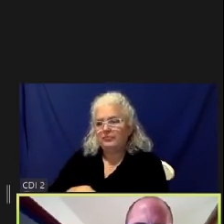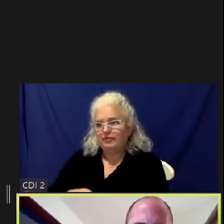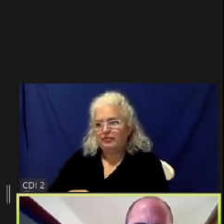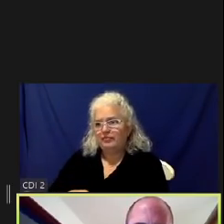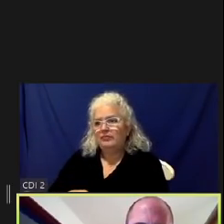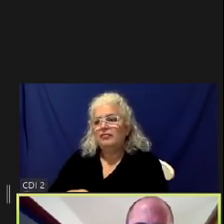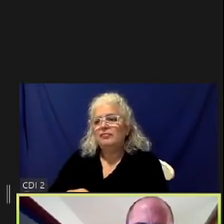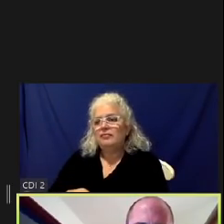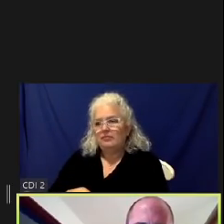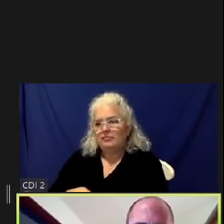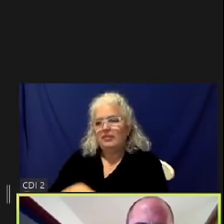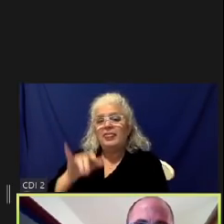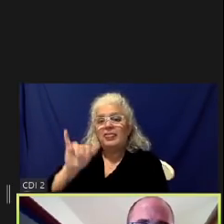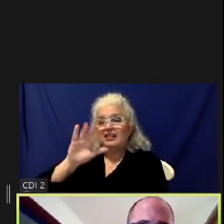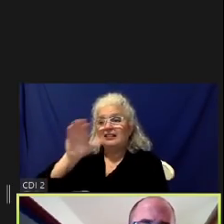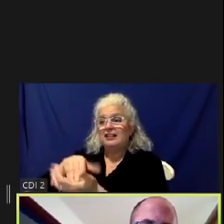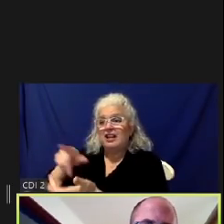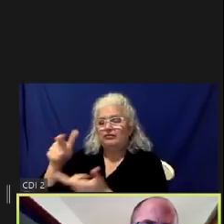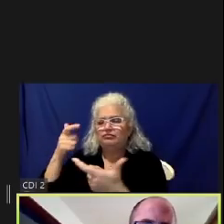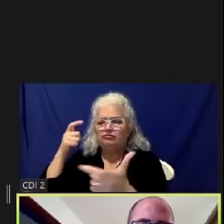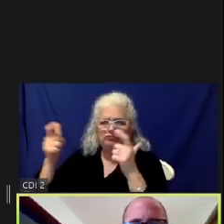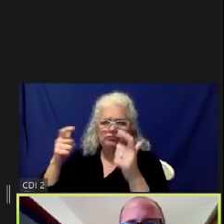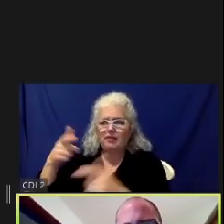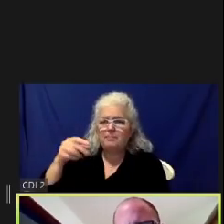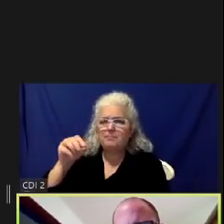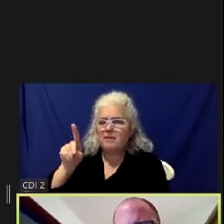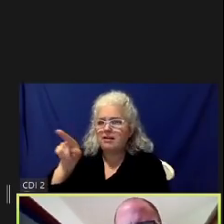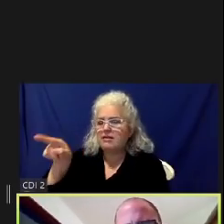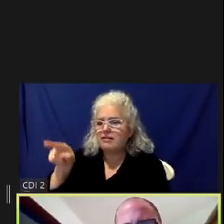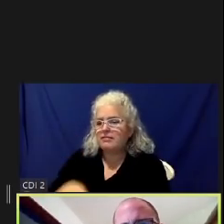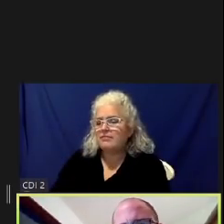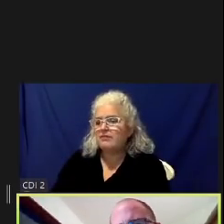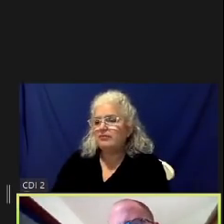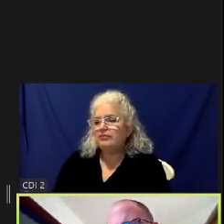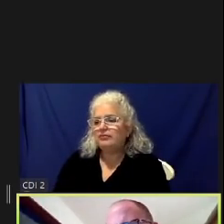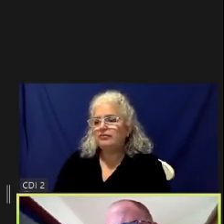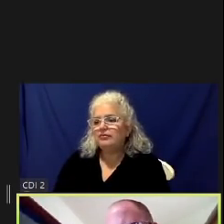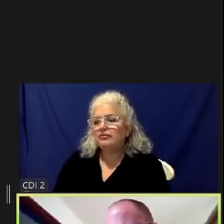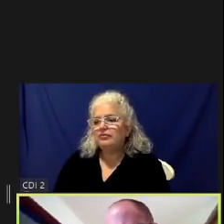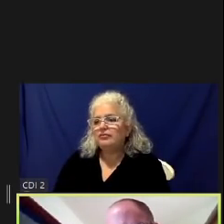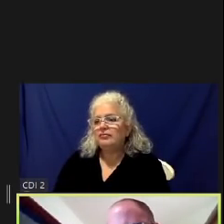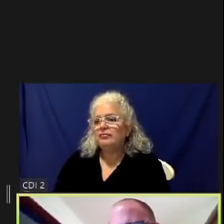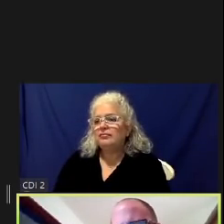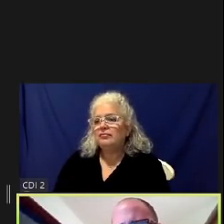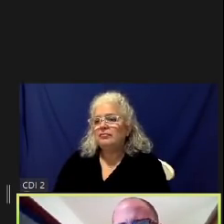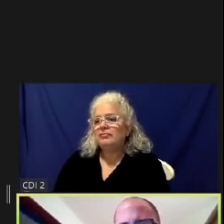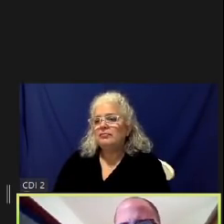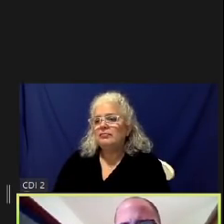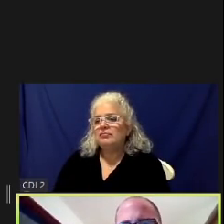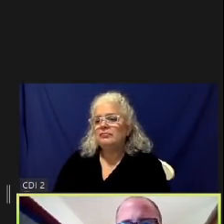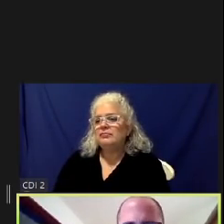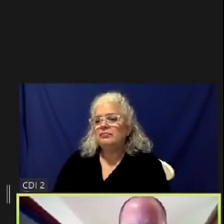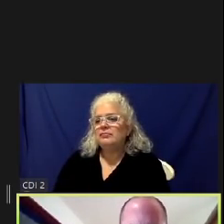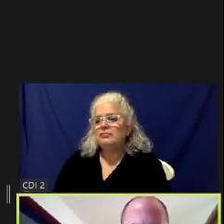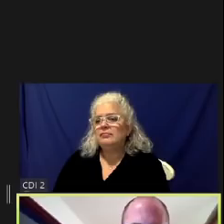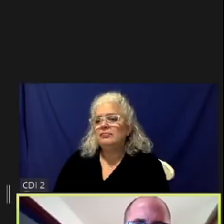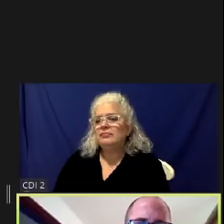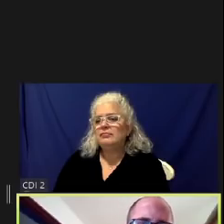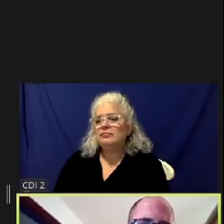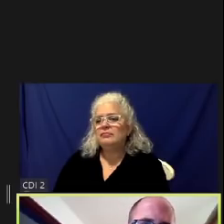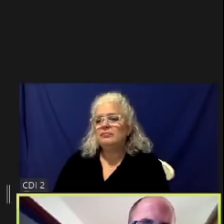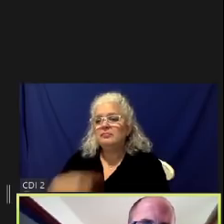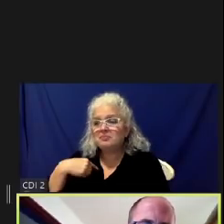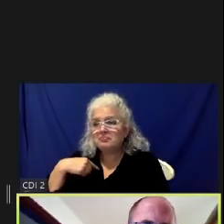the overall experience from the volunteer standpoint to the staffing standpoint, and then to the